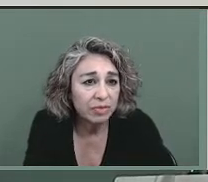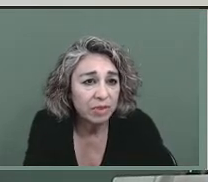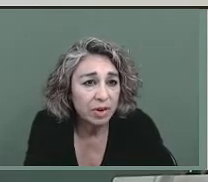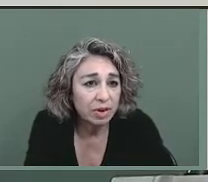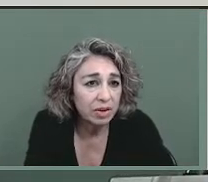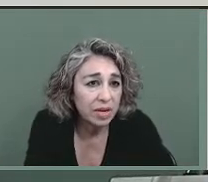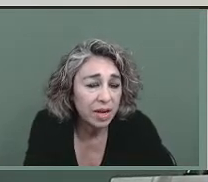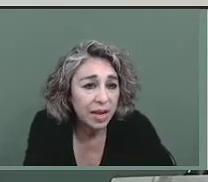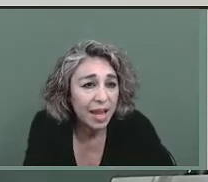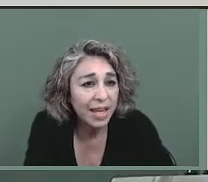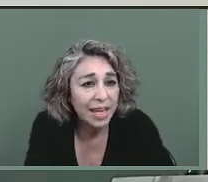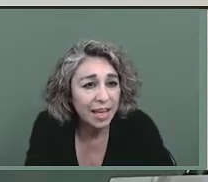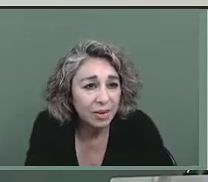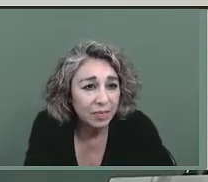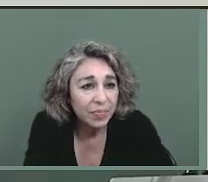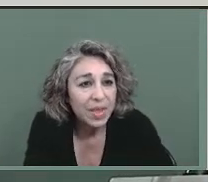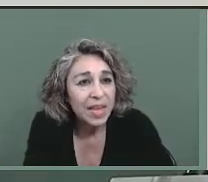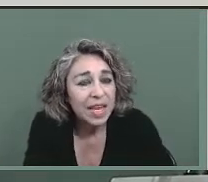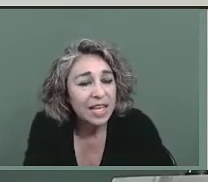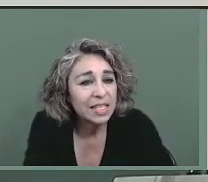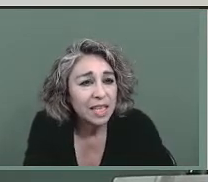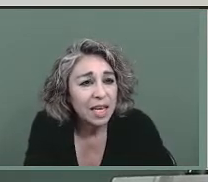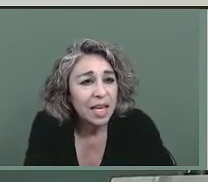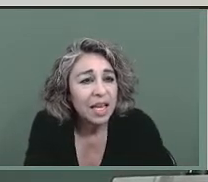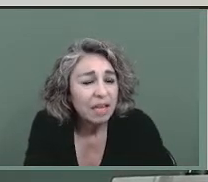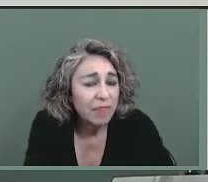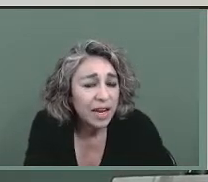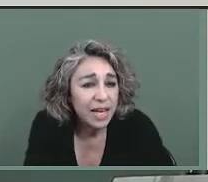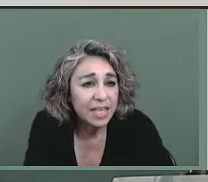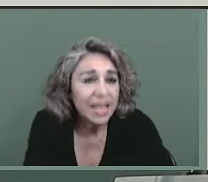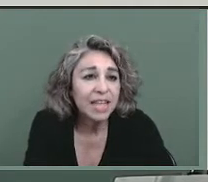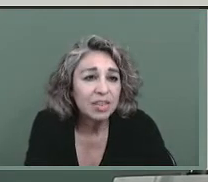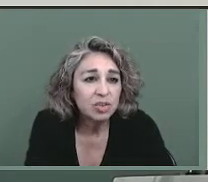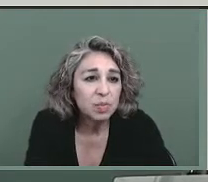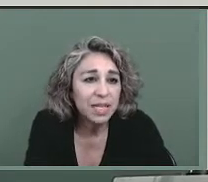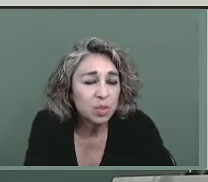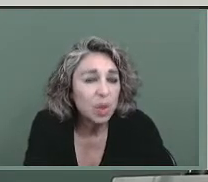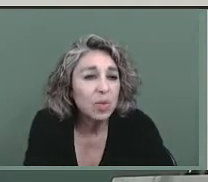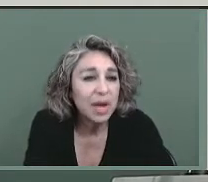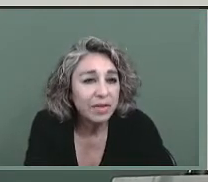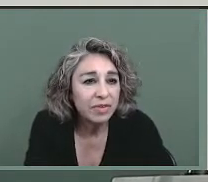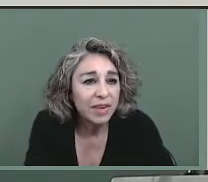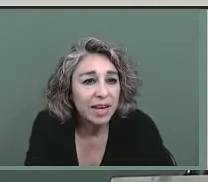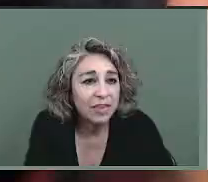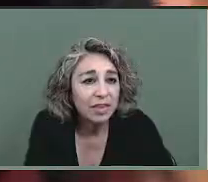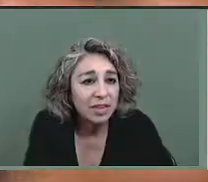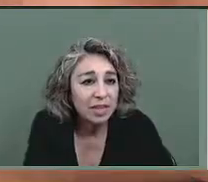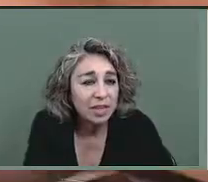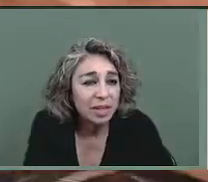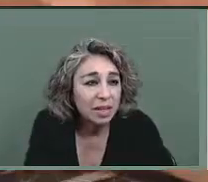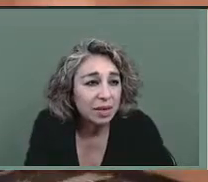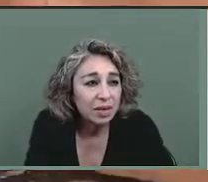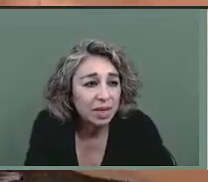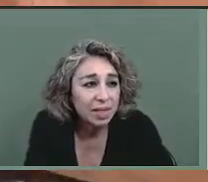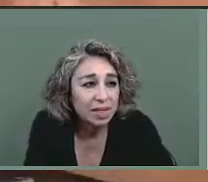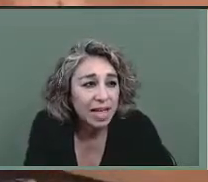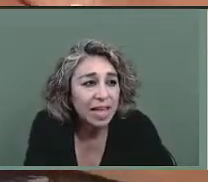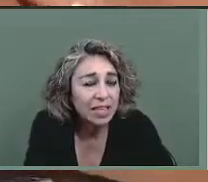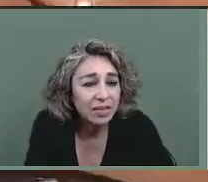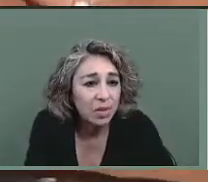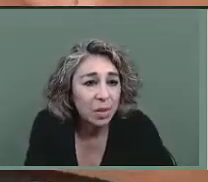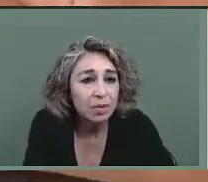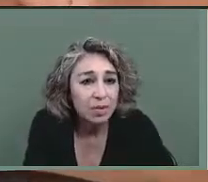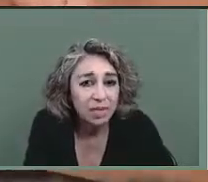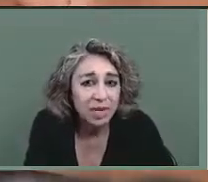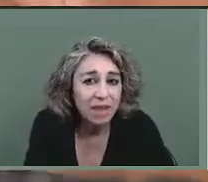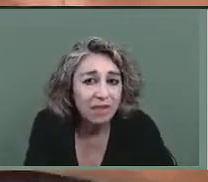aircraft for hanging out. He says, if I had taken those planes, when would I ever find out the status of